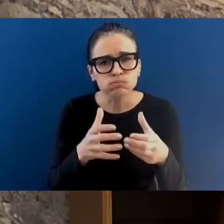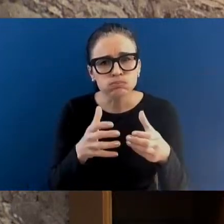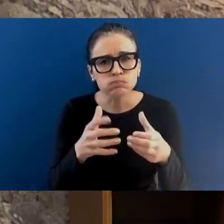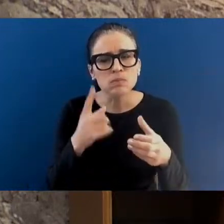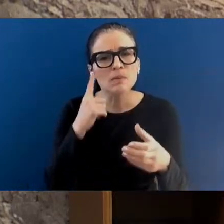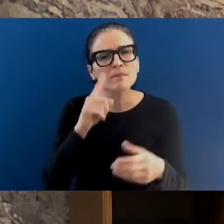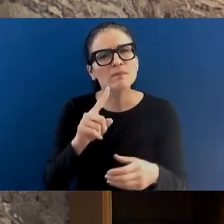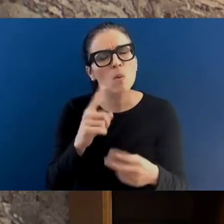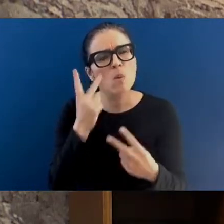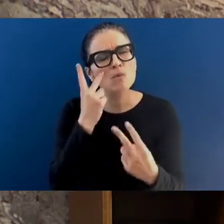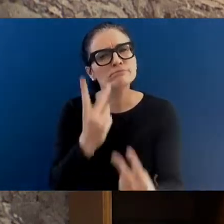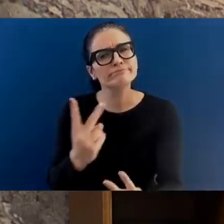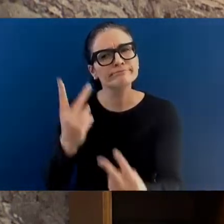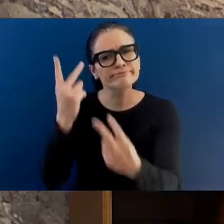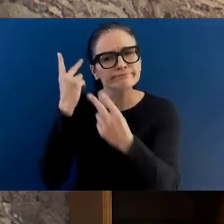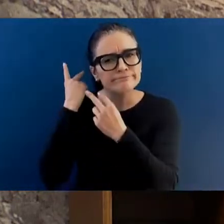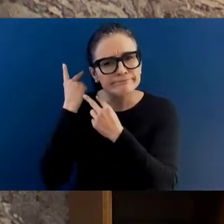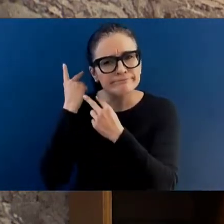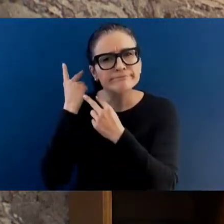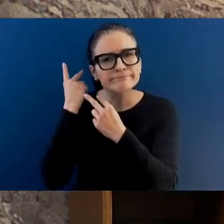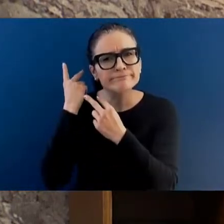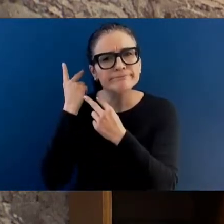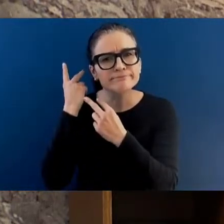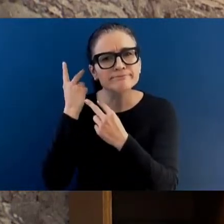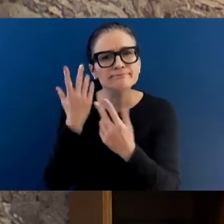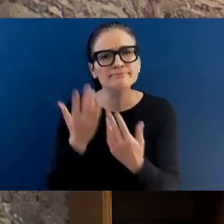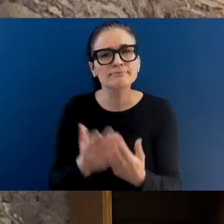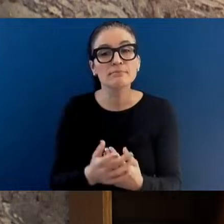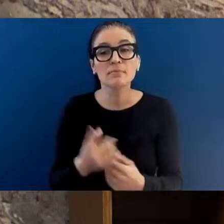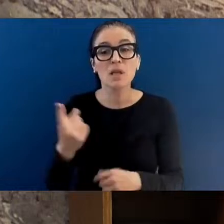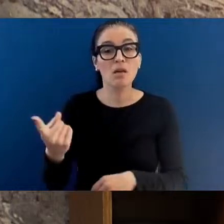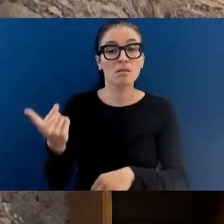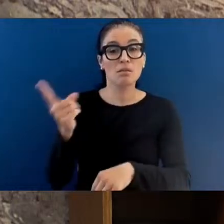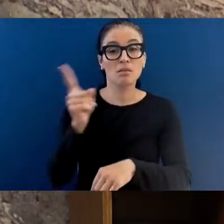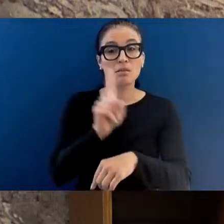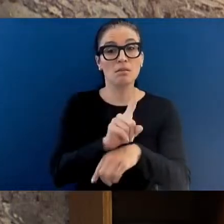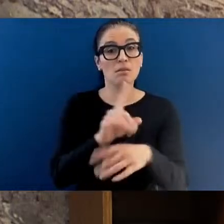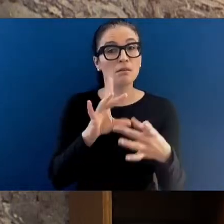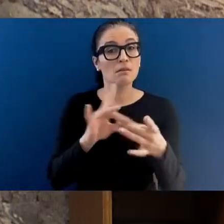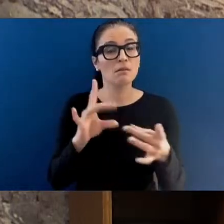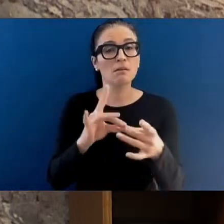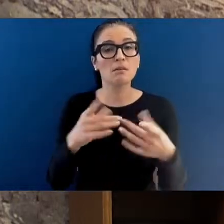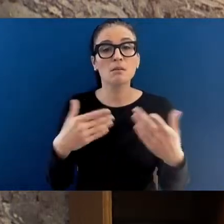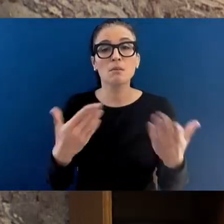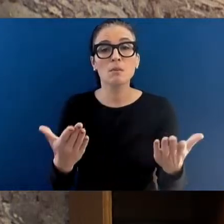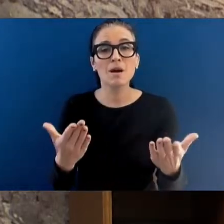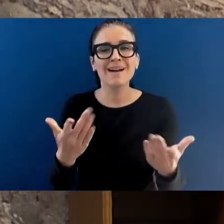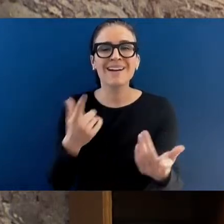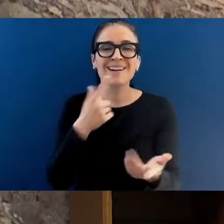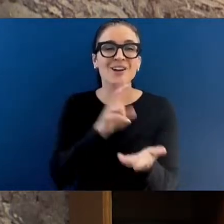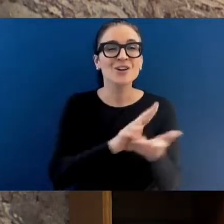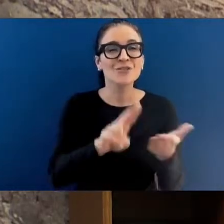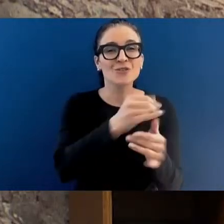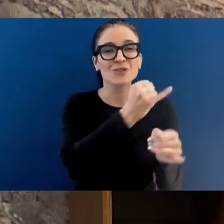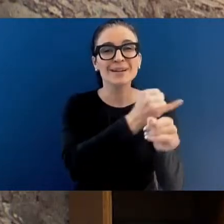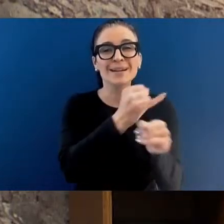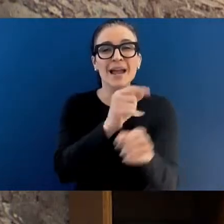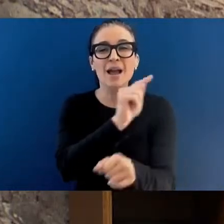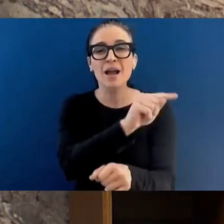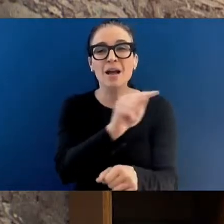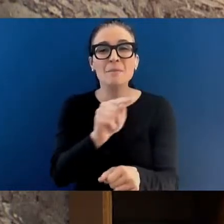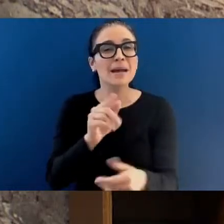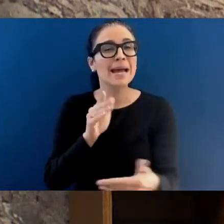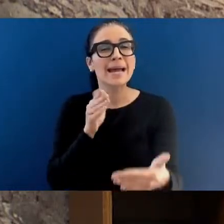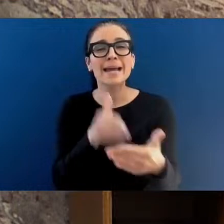comments in reference to anti-Semitism on campuses, and his exact words were, and I quote,